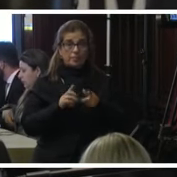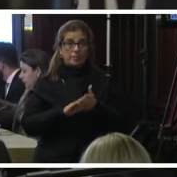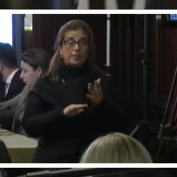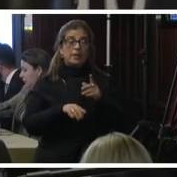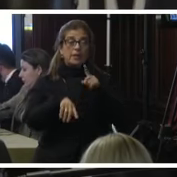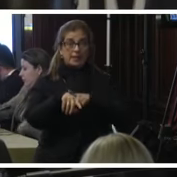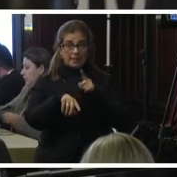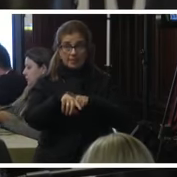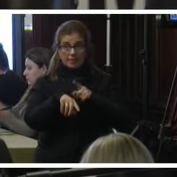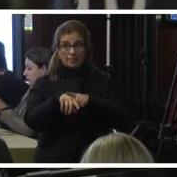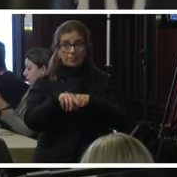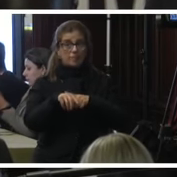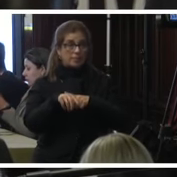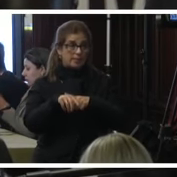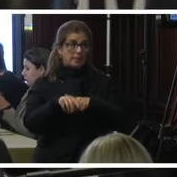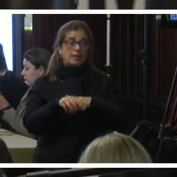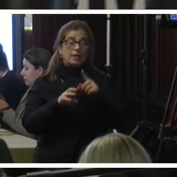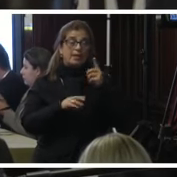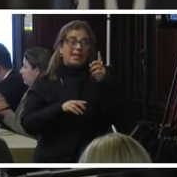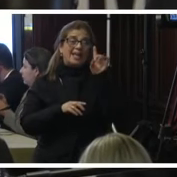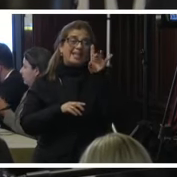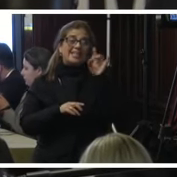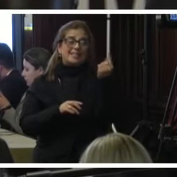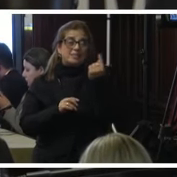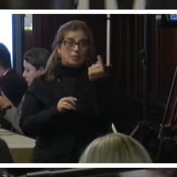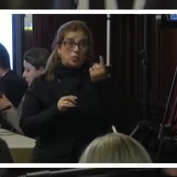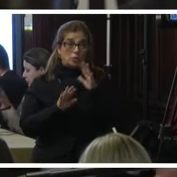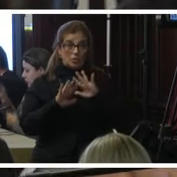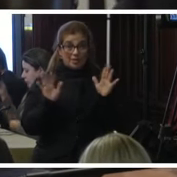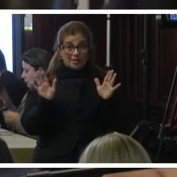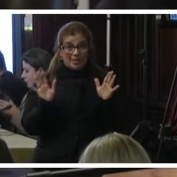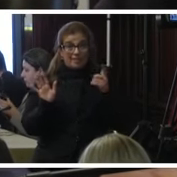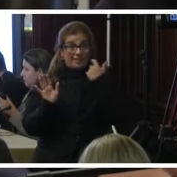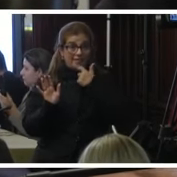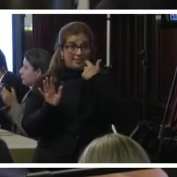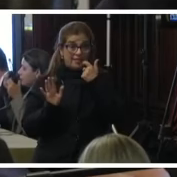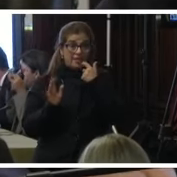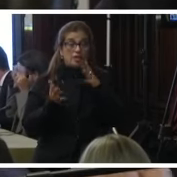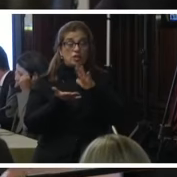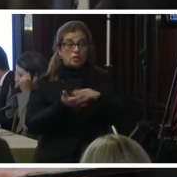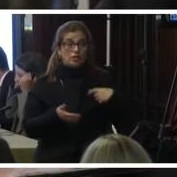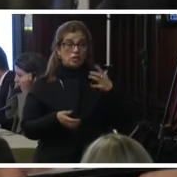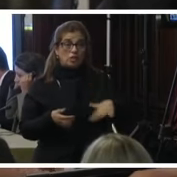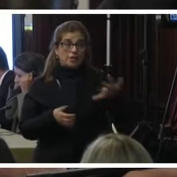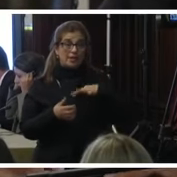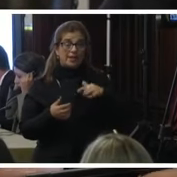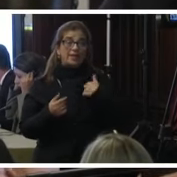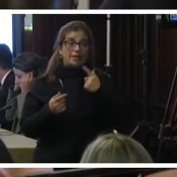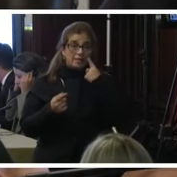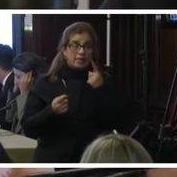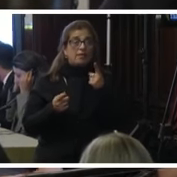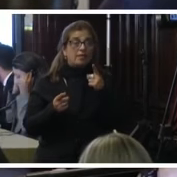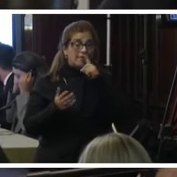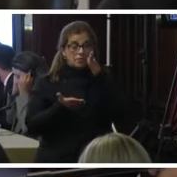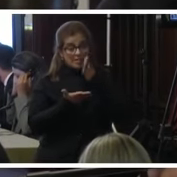time, only give you 15 minutes each, the civil society and the state, and we have to be very